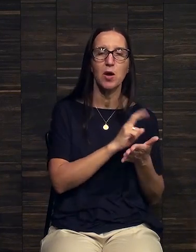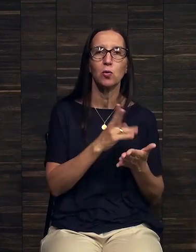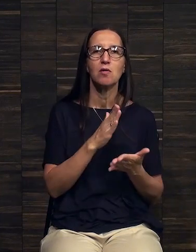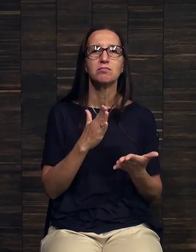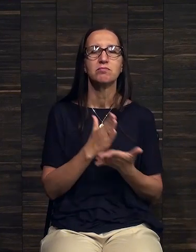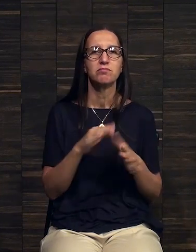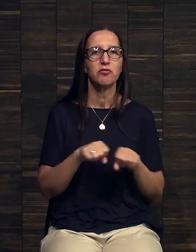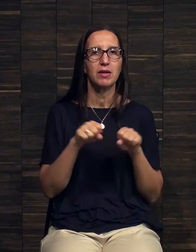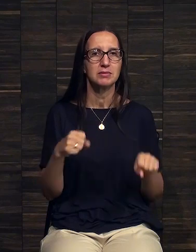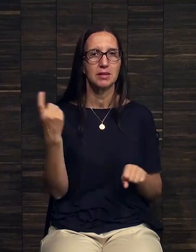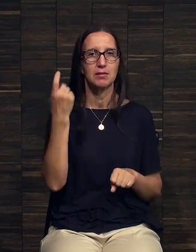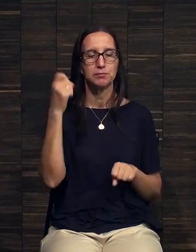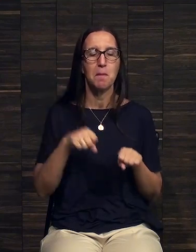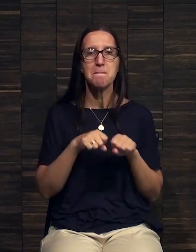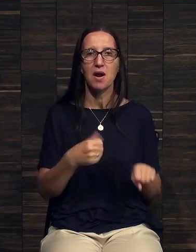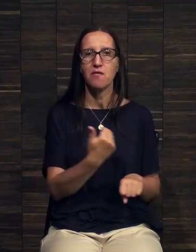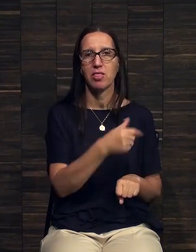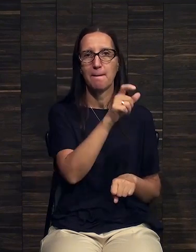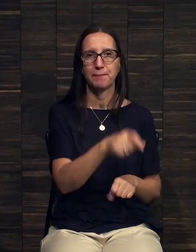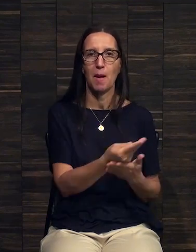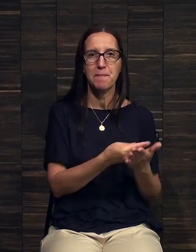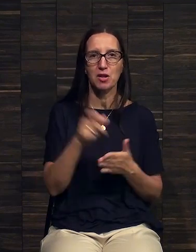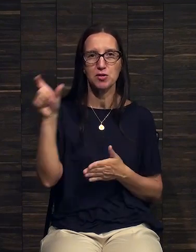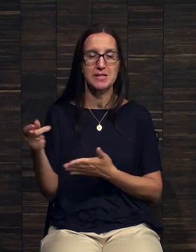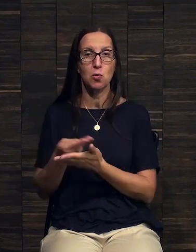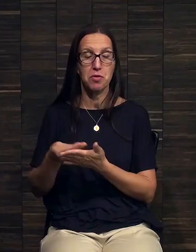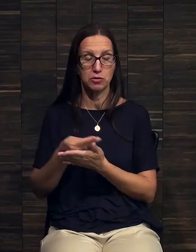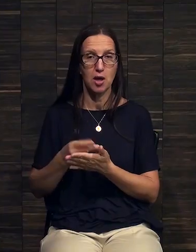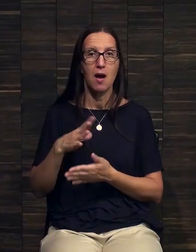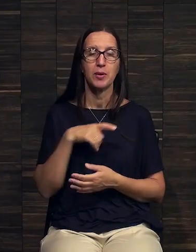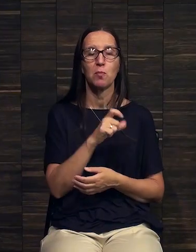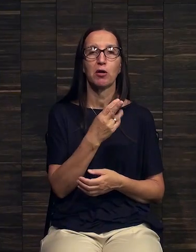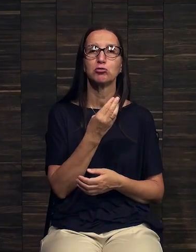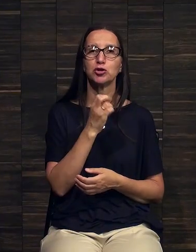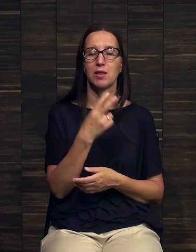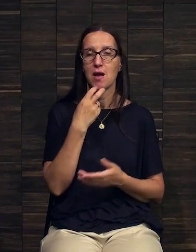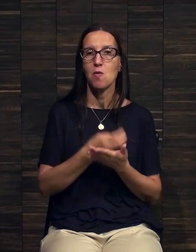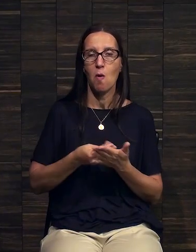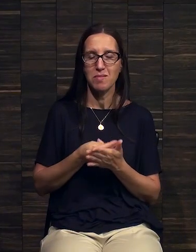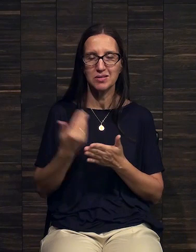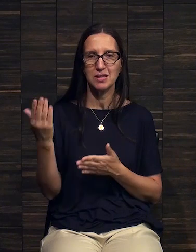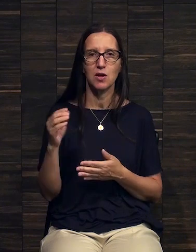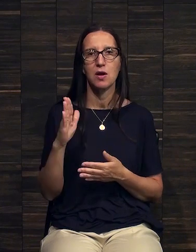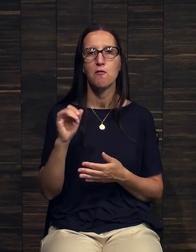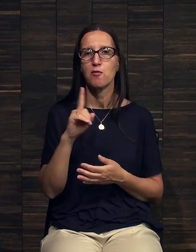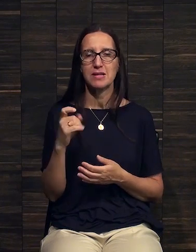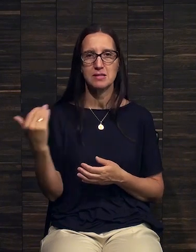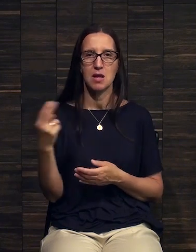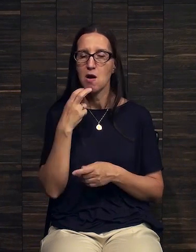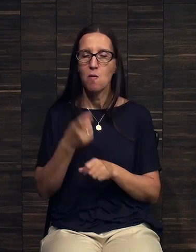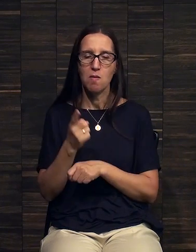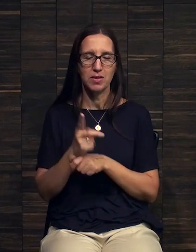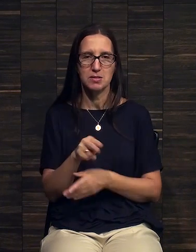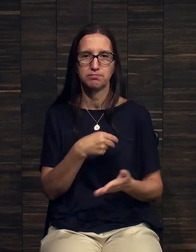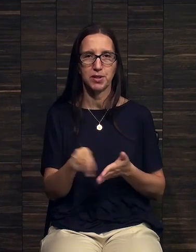lawsuit on a copyright, and Action Comics won the